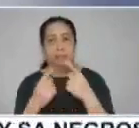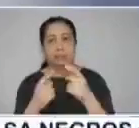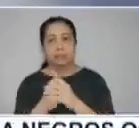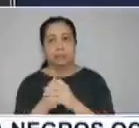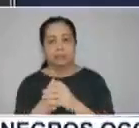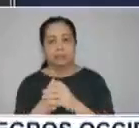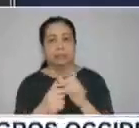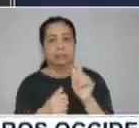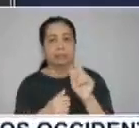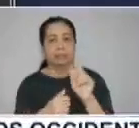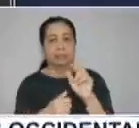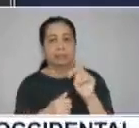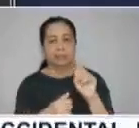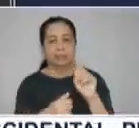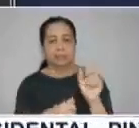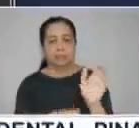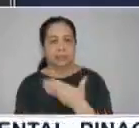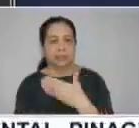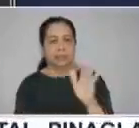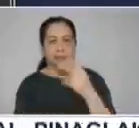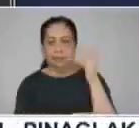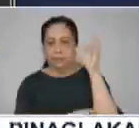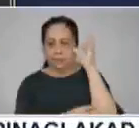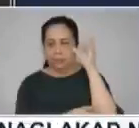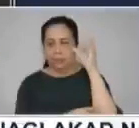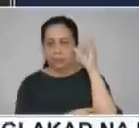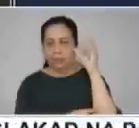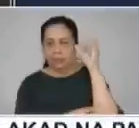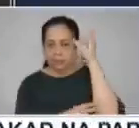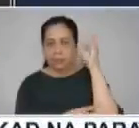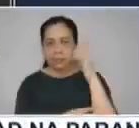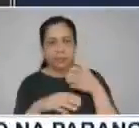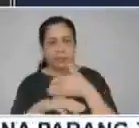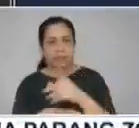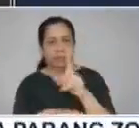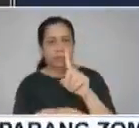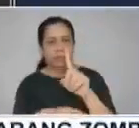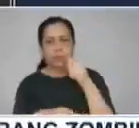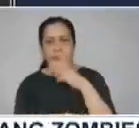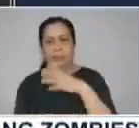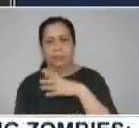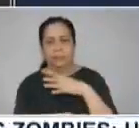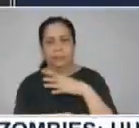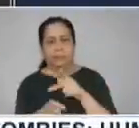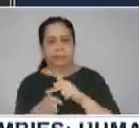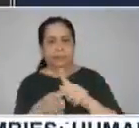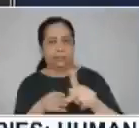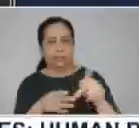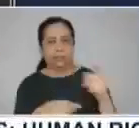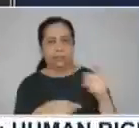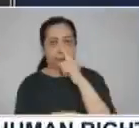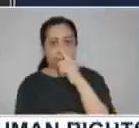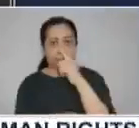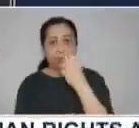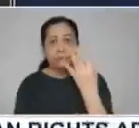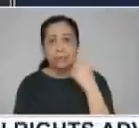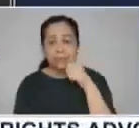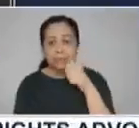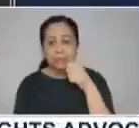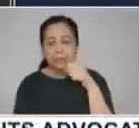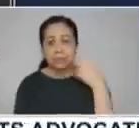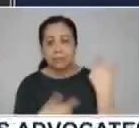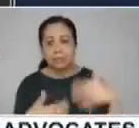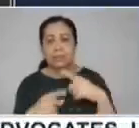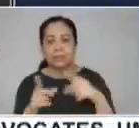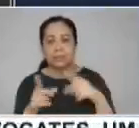Eala. Once we know that the SEA Games is happening, we have to make sure we talk to them na to work on her schedule